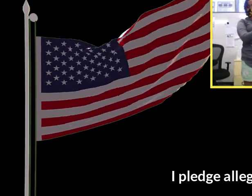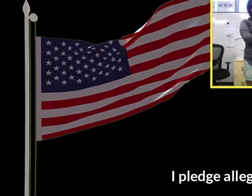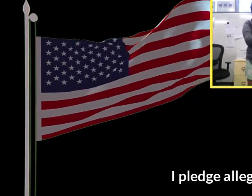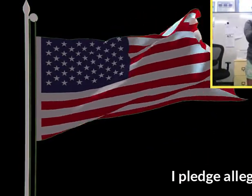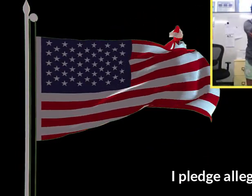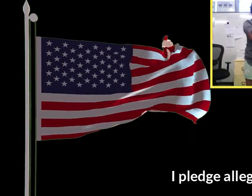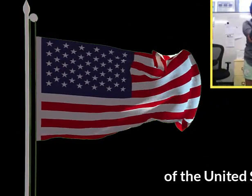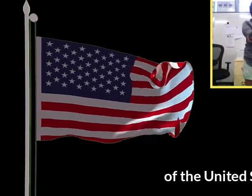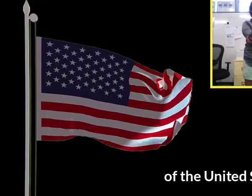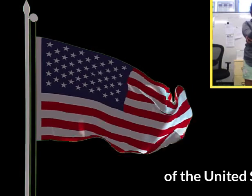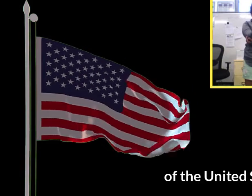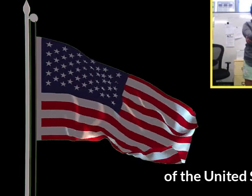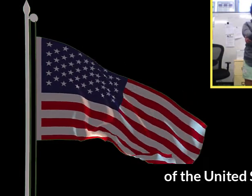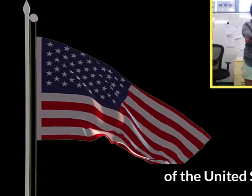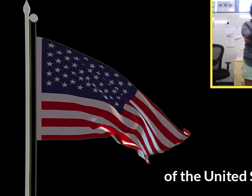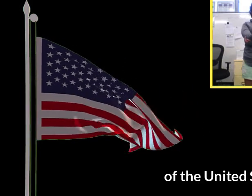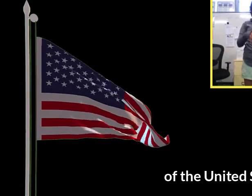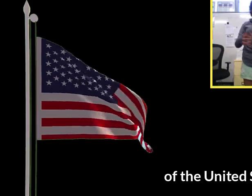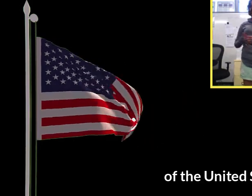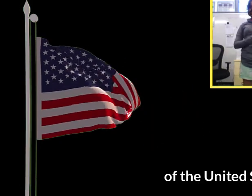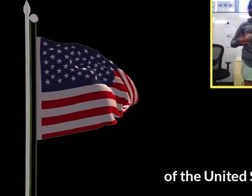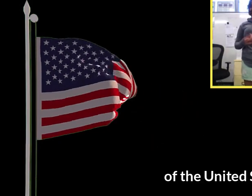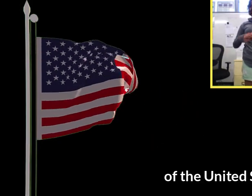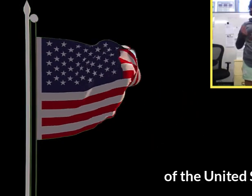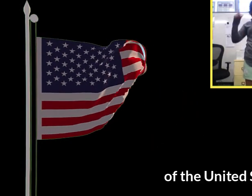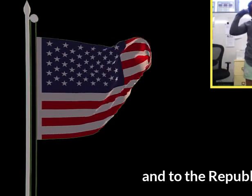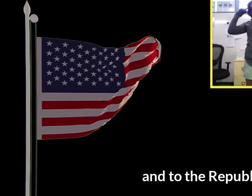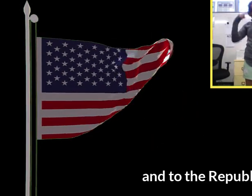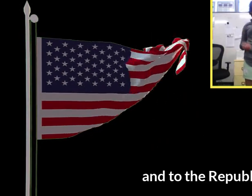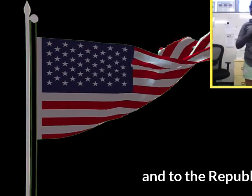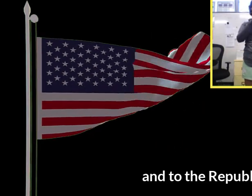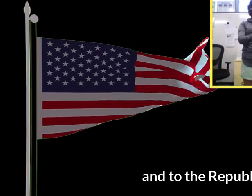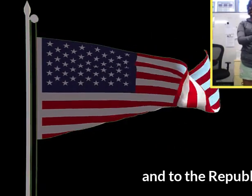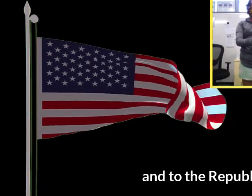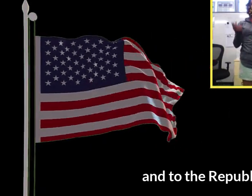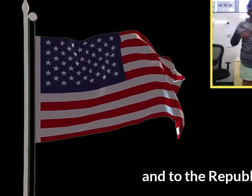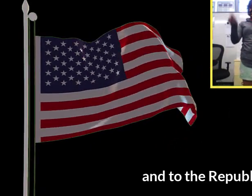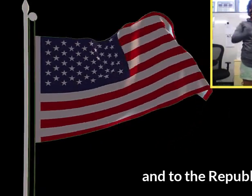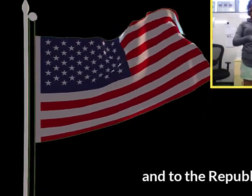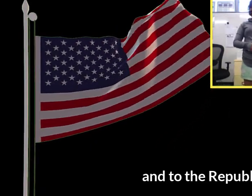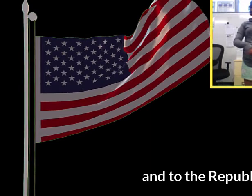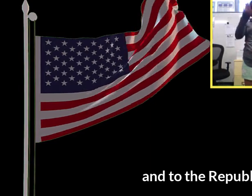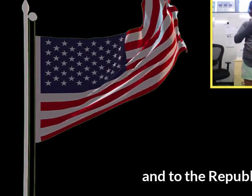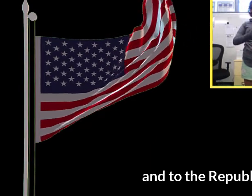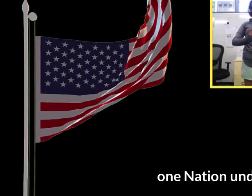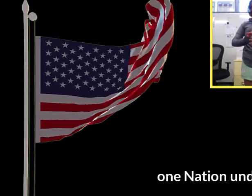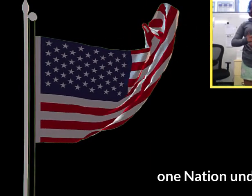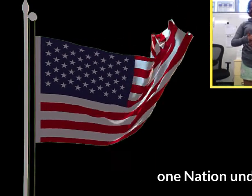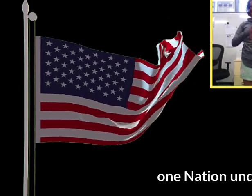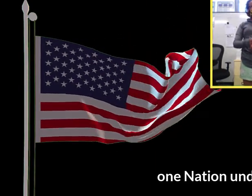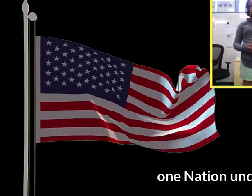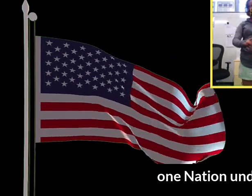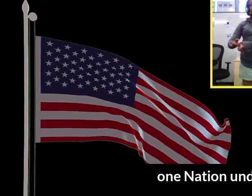allegiance to the flag of the United States of America and to the republic for which it stands,